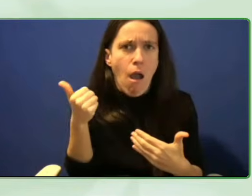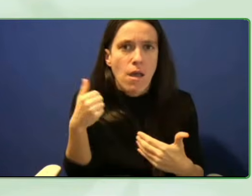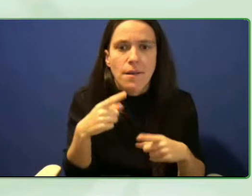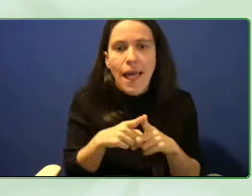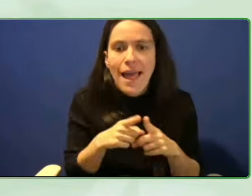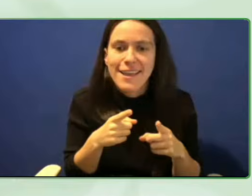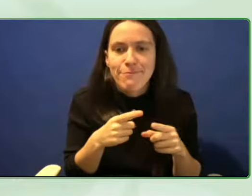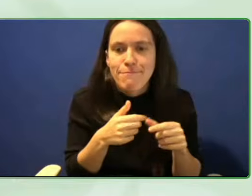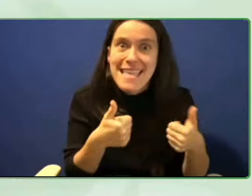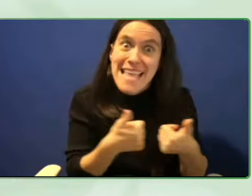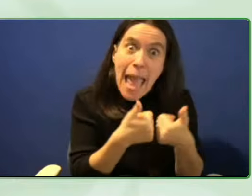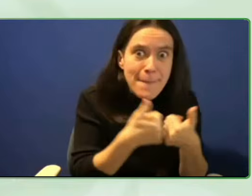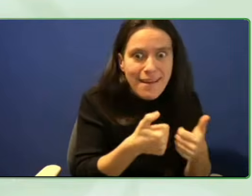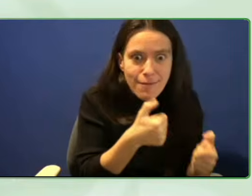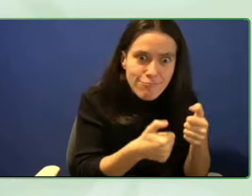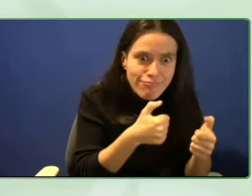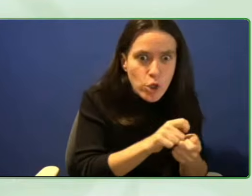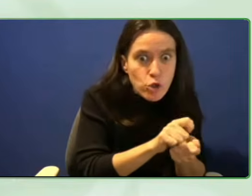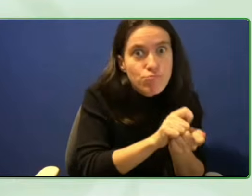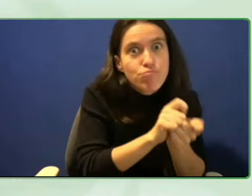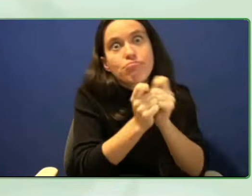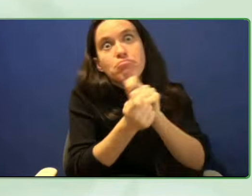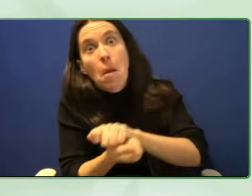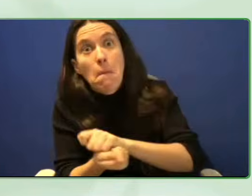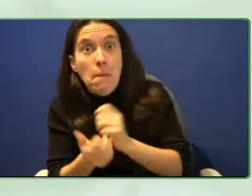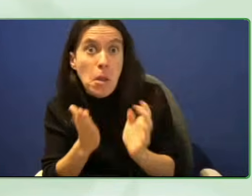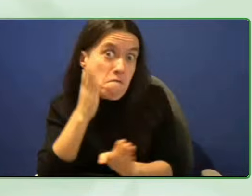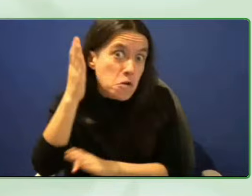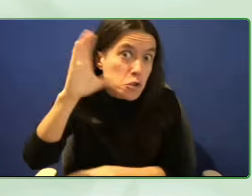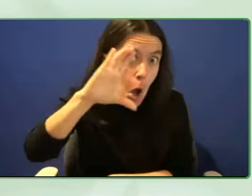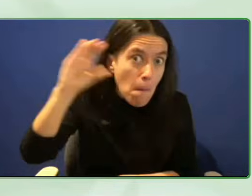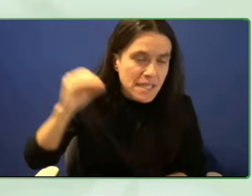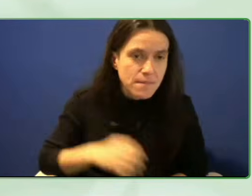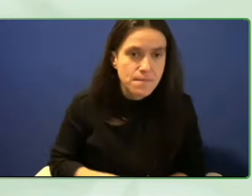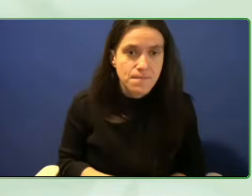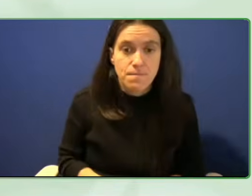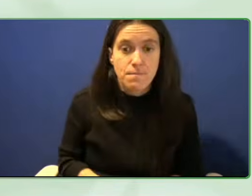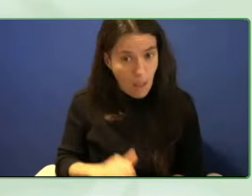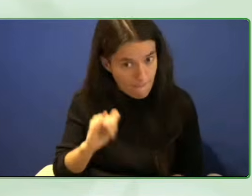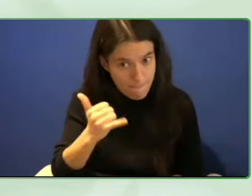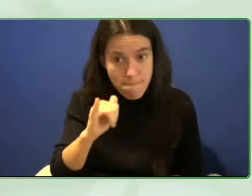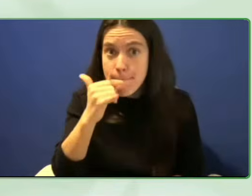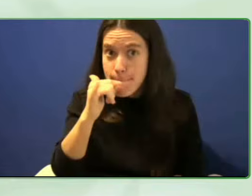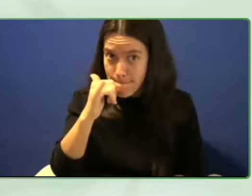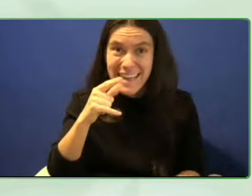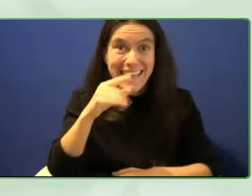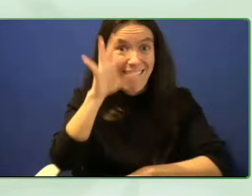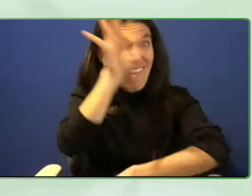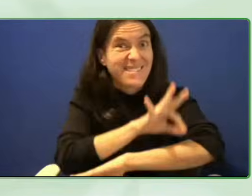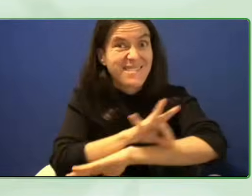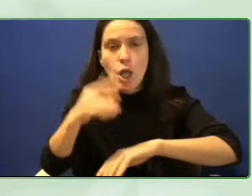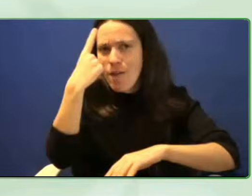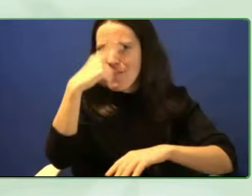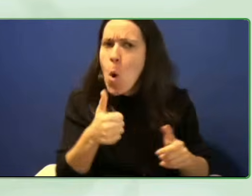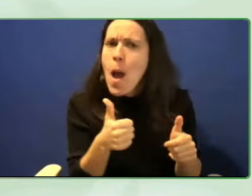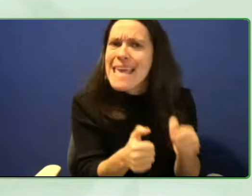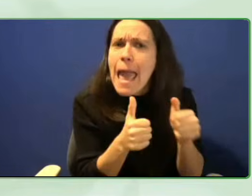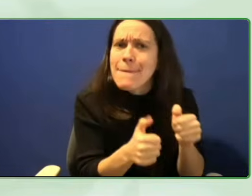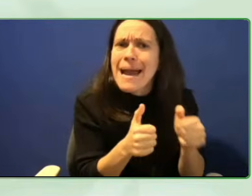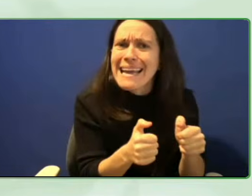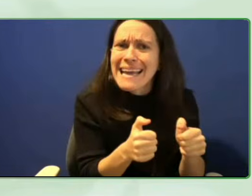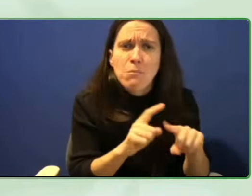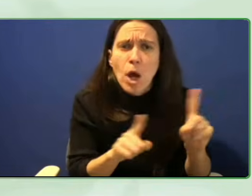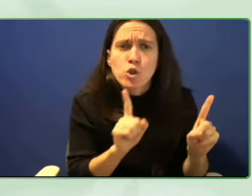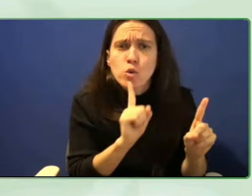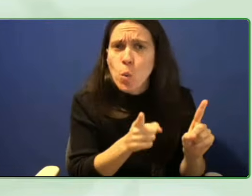to a corporate sphere. Yeah, absolutely. It was designed around gaming, but really works for wider